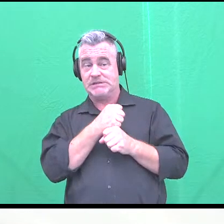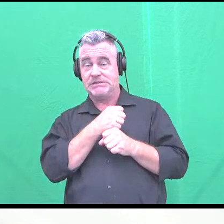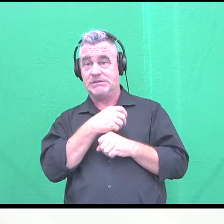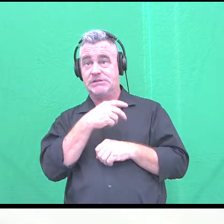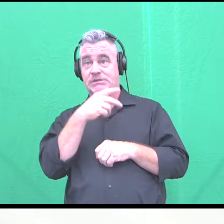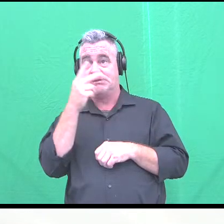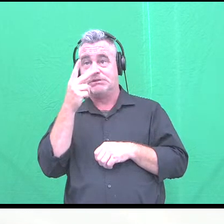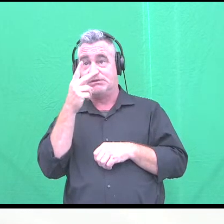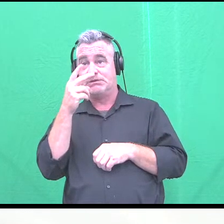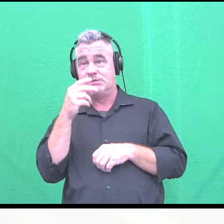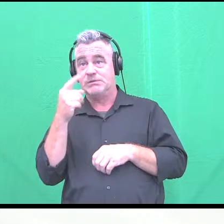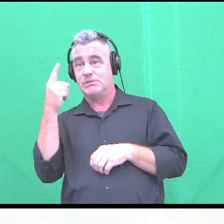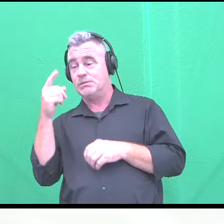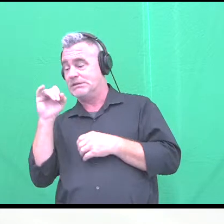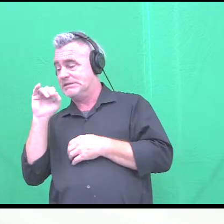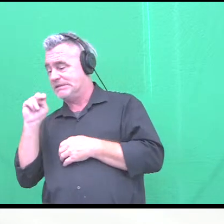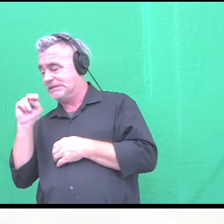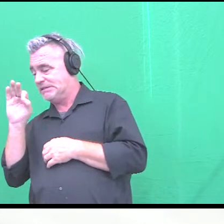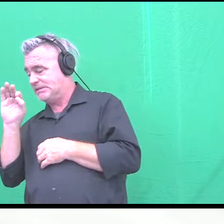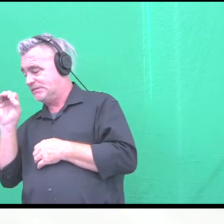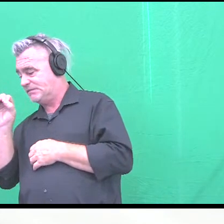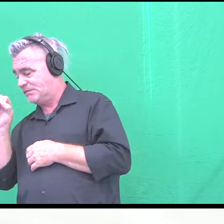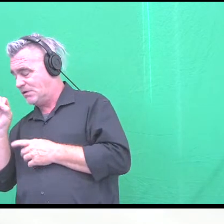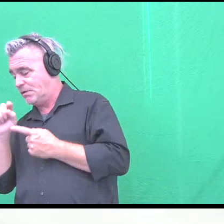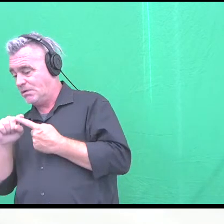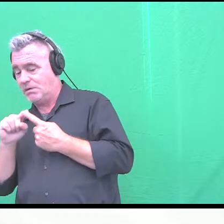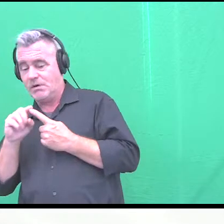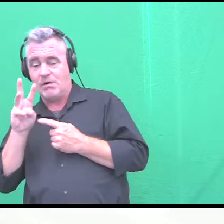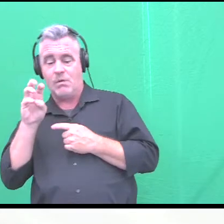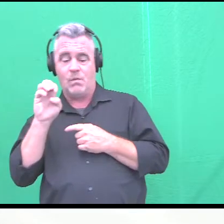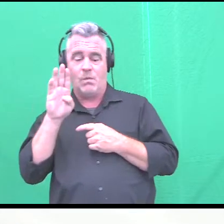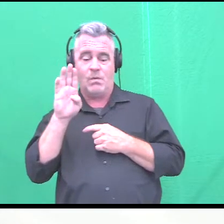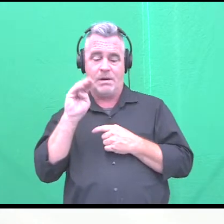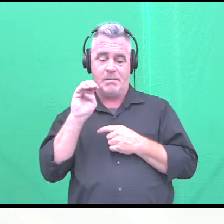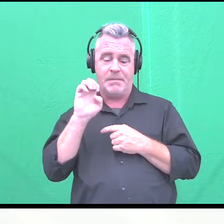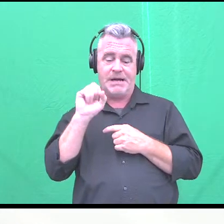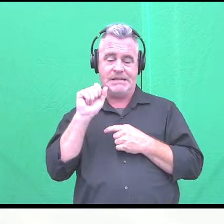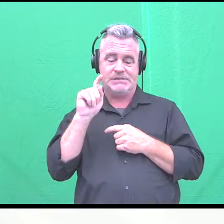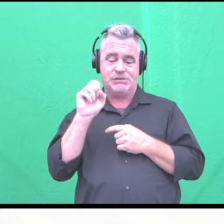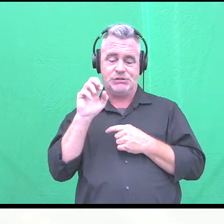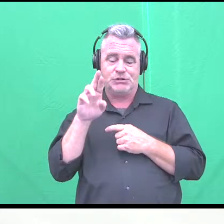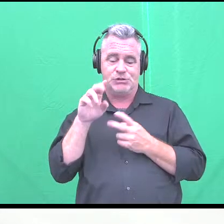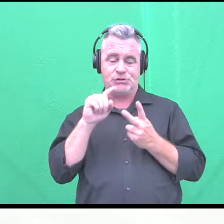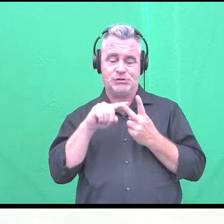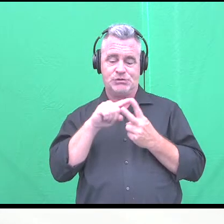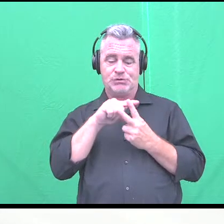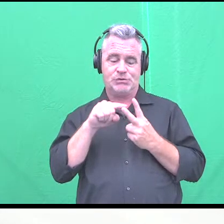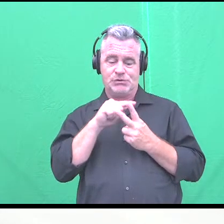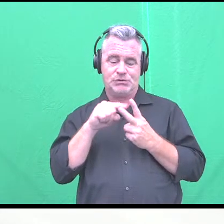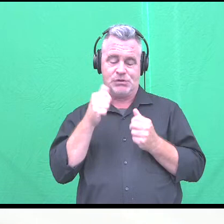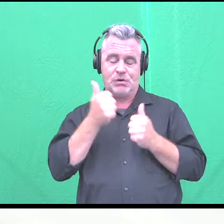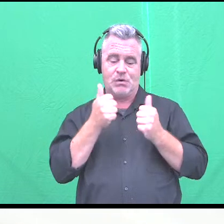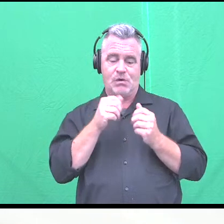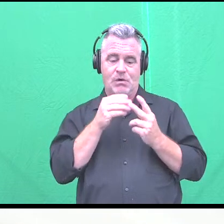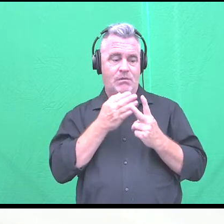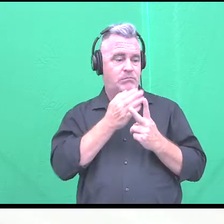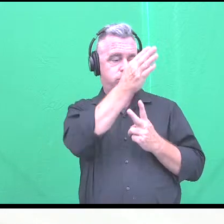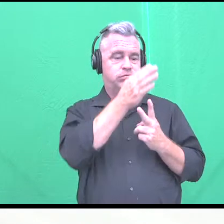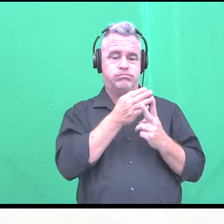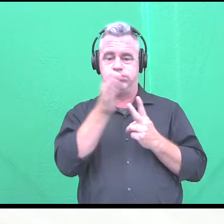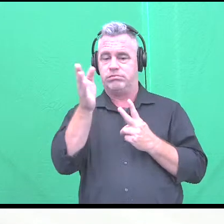One's info@psusd.us, one's webmaster. And I either answer them or I route them. It also